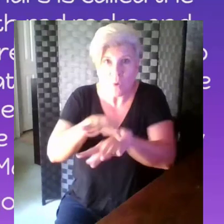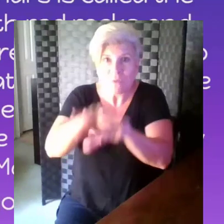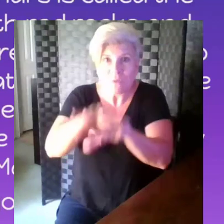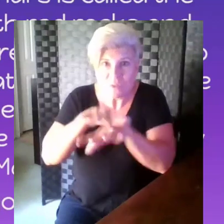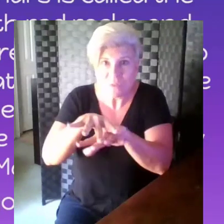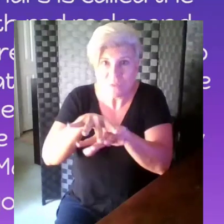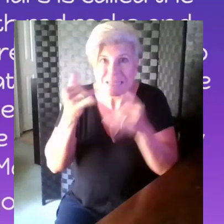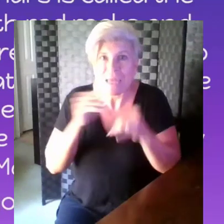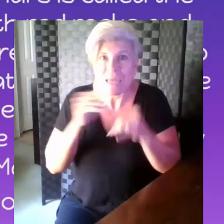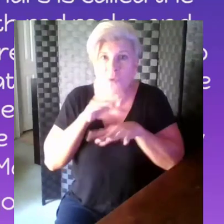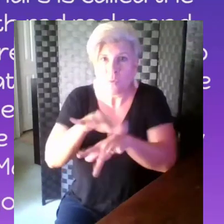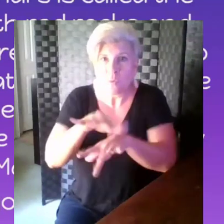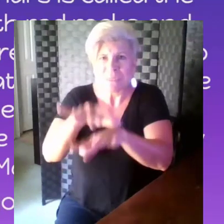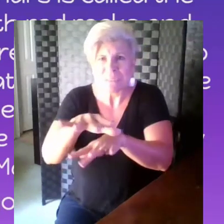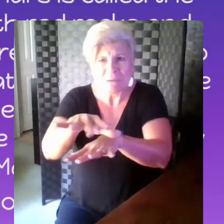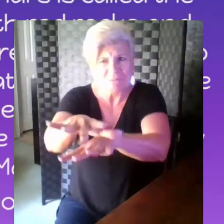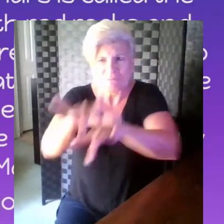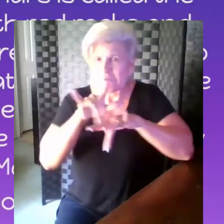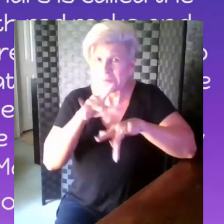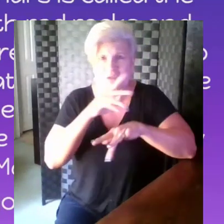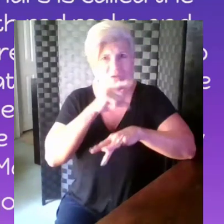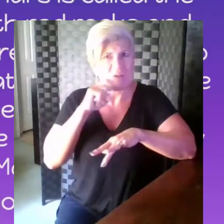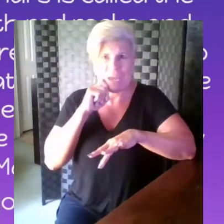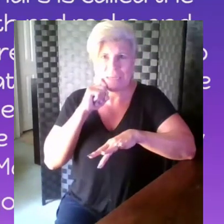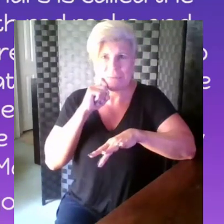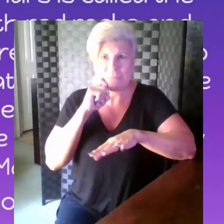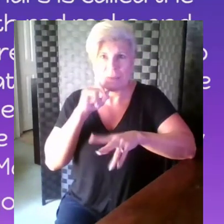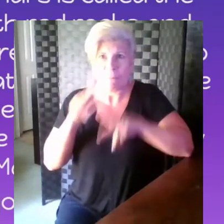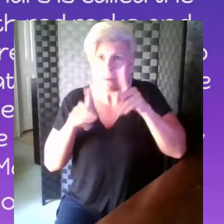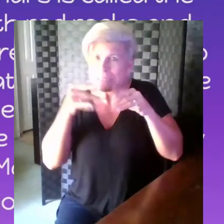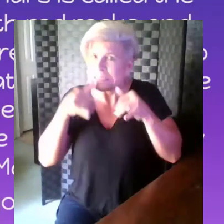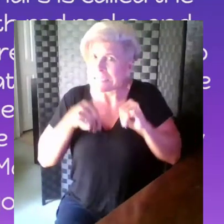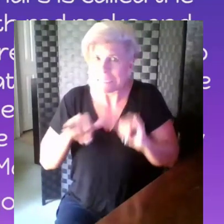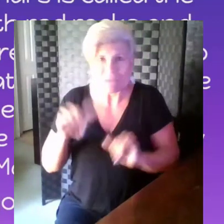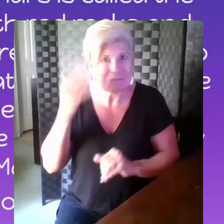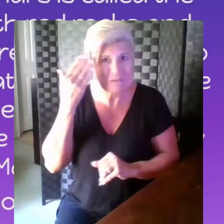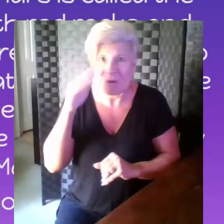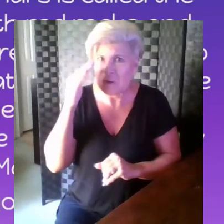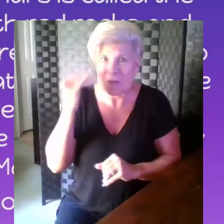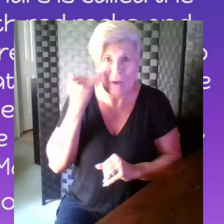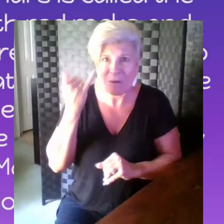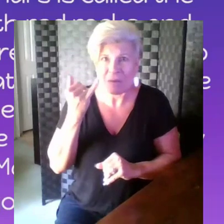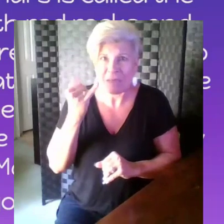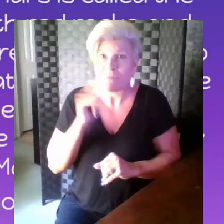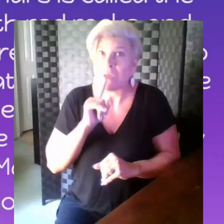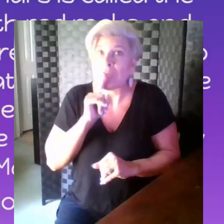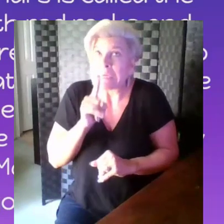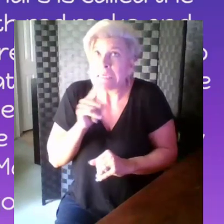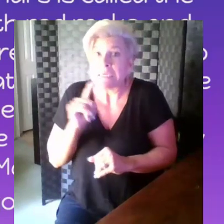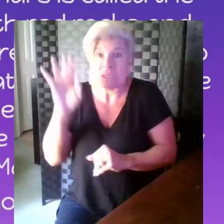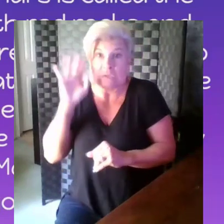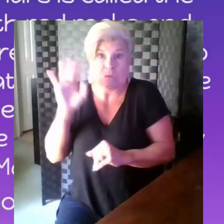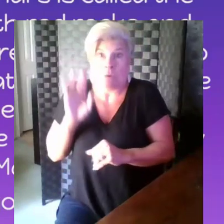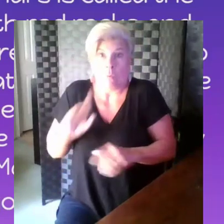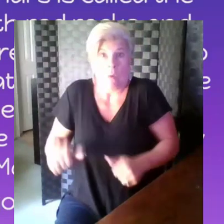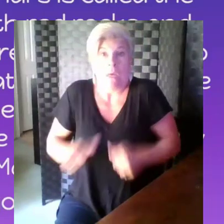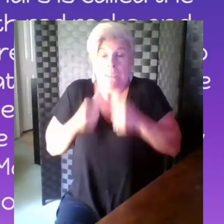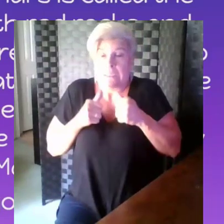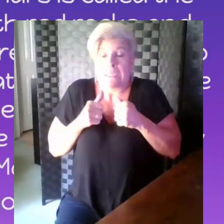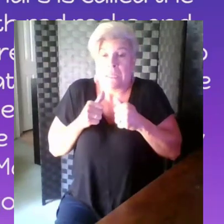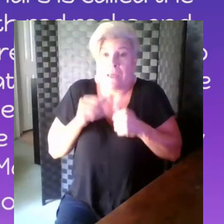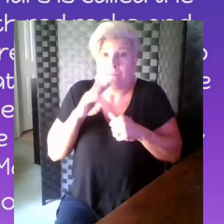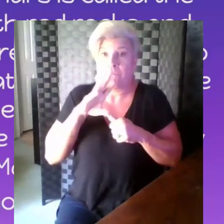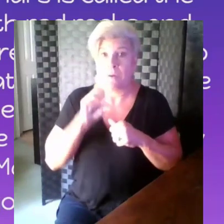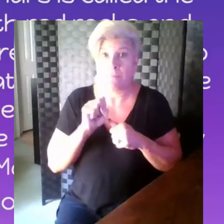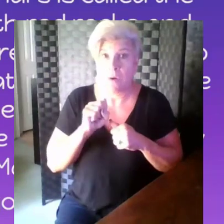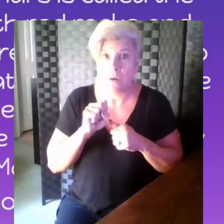rivers. Now the rivers are dry. People still do not know if there is or